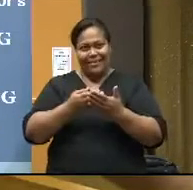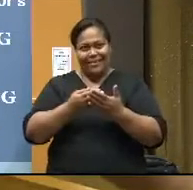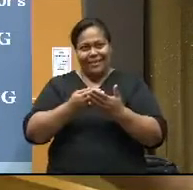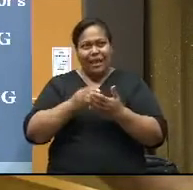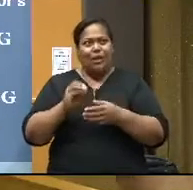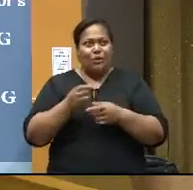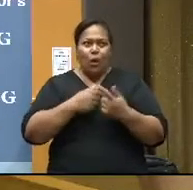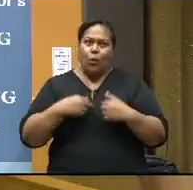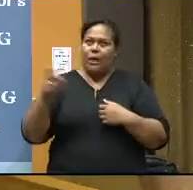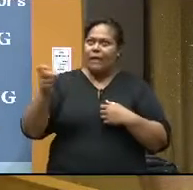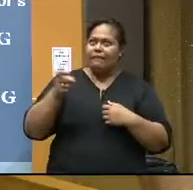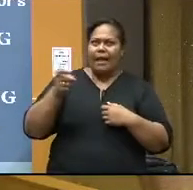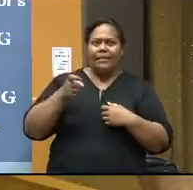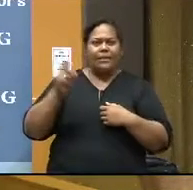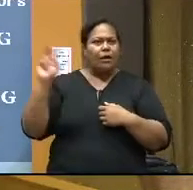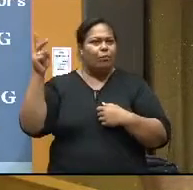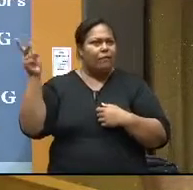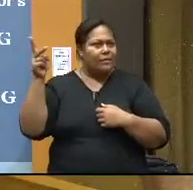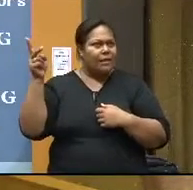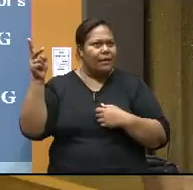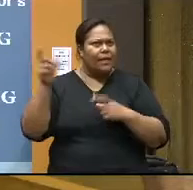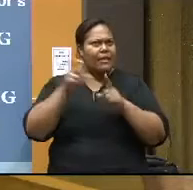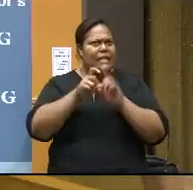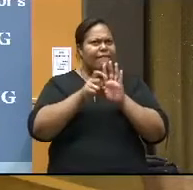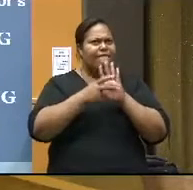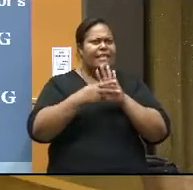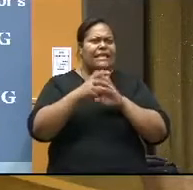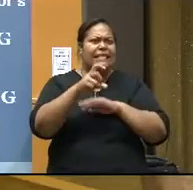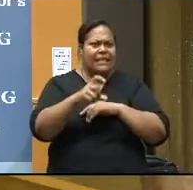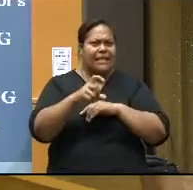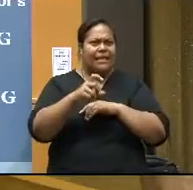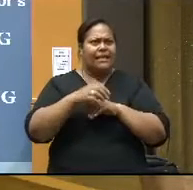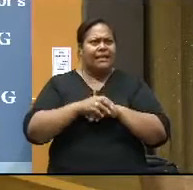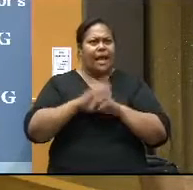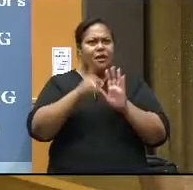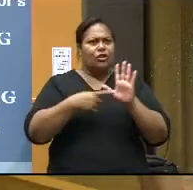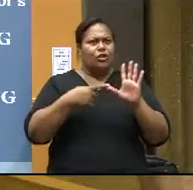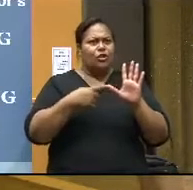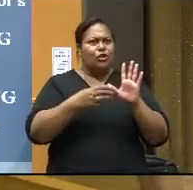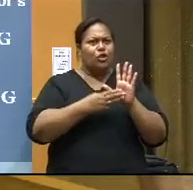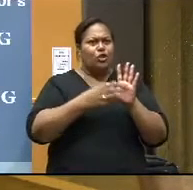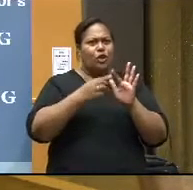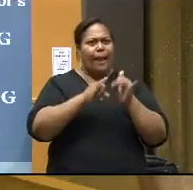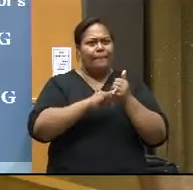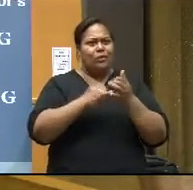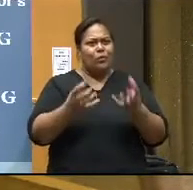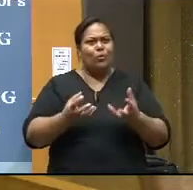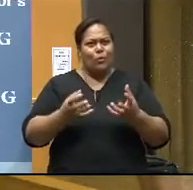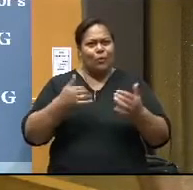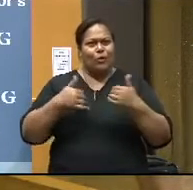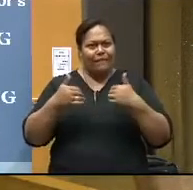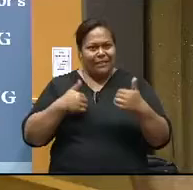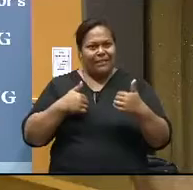we invited Professor Sally Kift, DVC at James Cook University, to talk